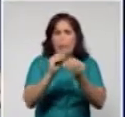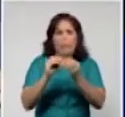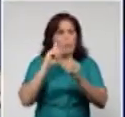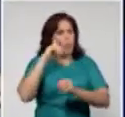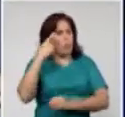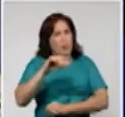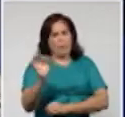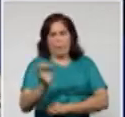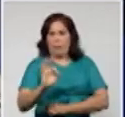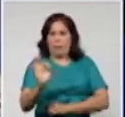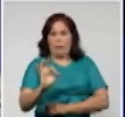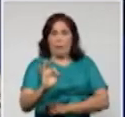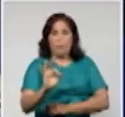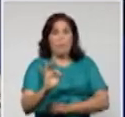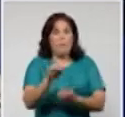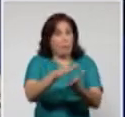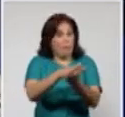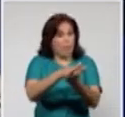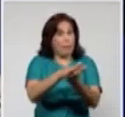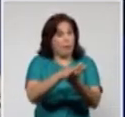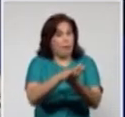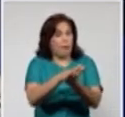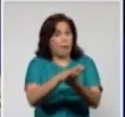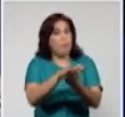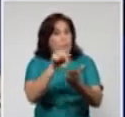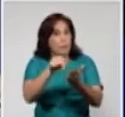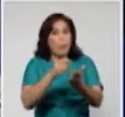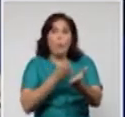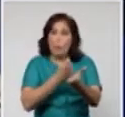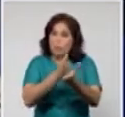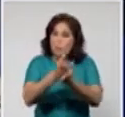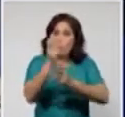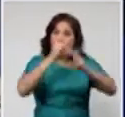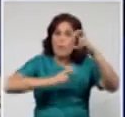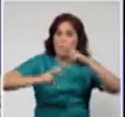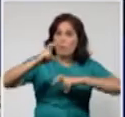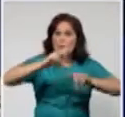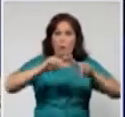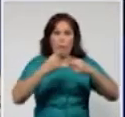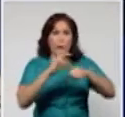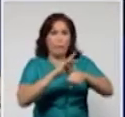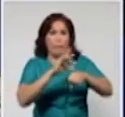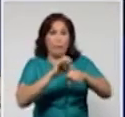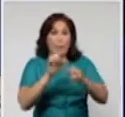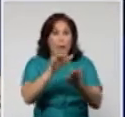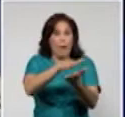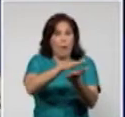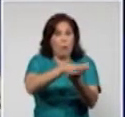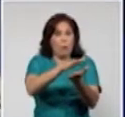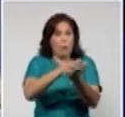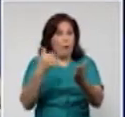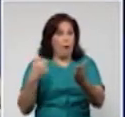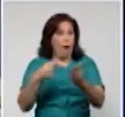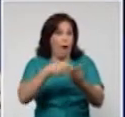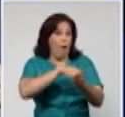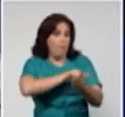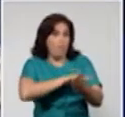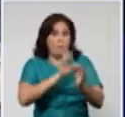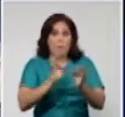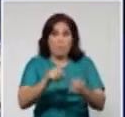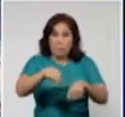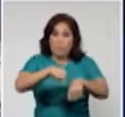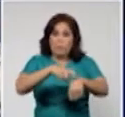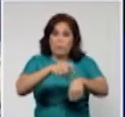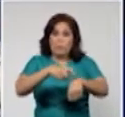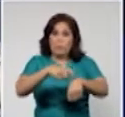infection linked to 3 is yet to be determined. Of all such cases, and those reported yesterday, the